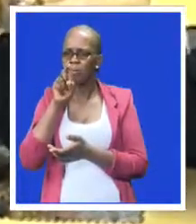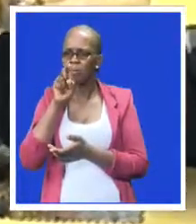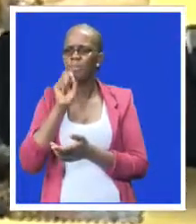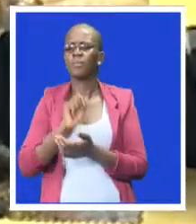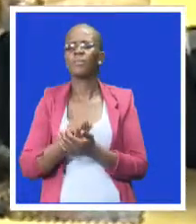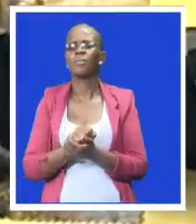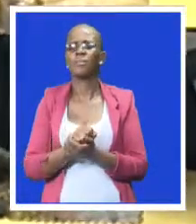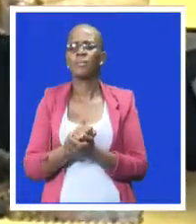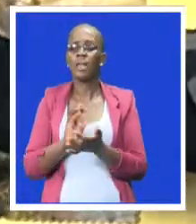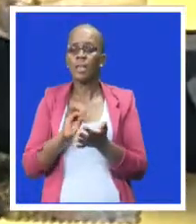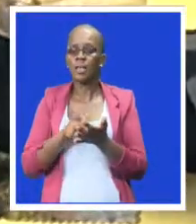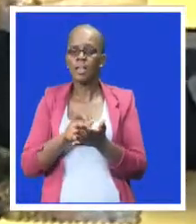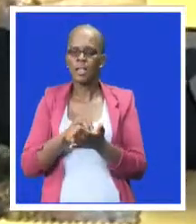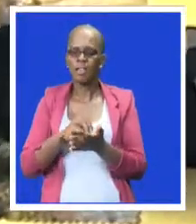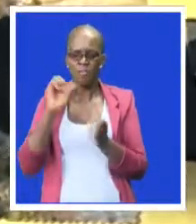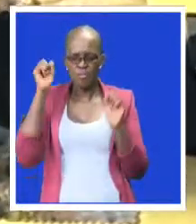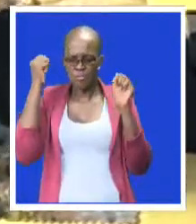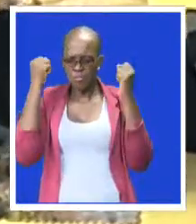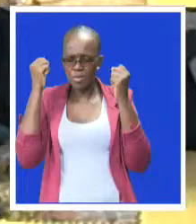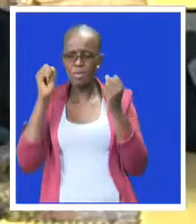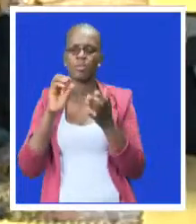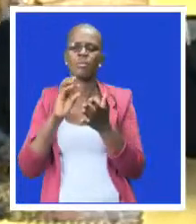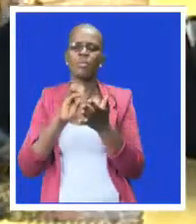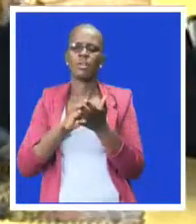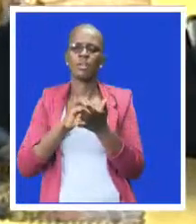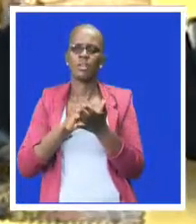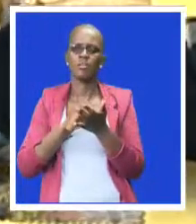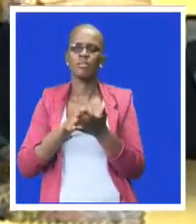does a rooster make?